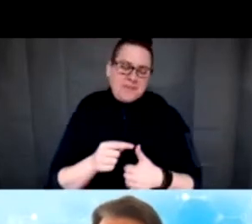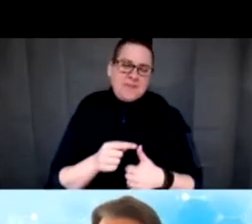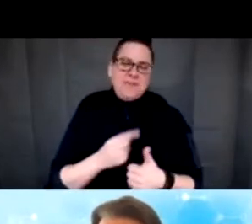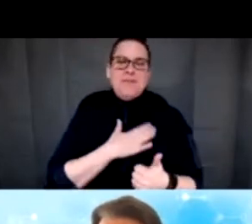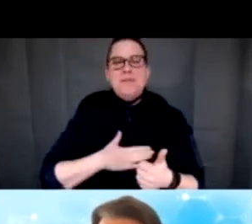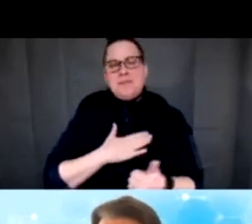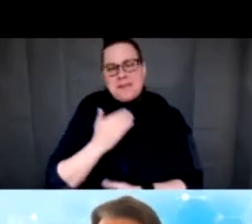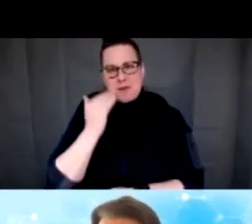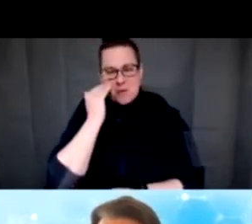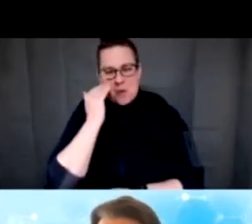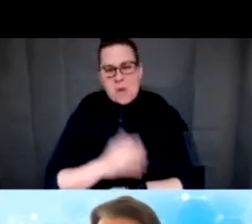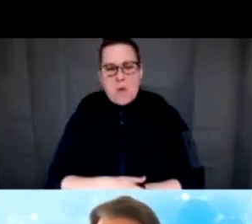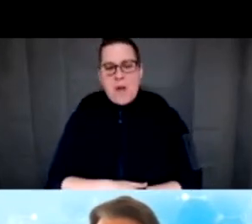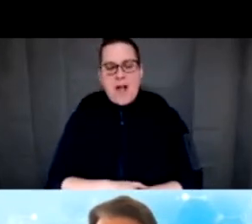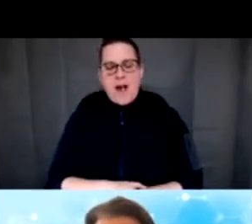that